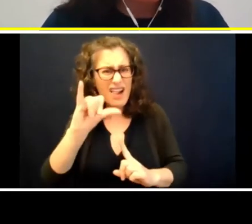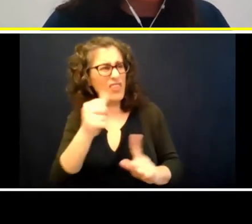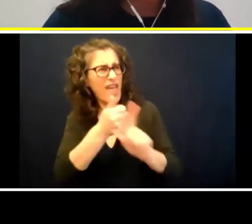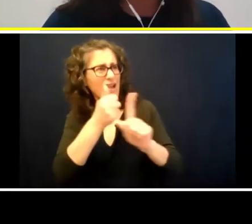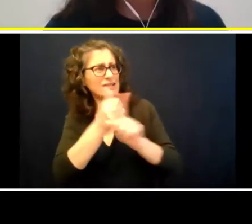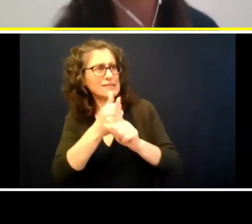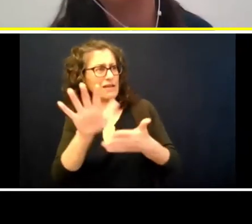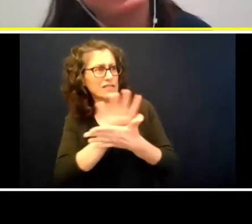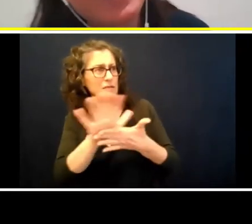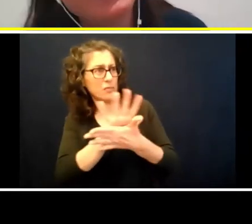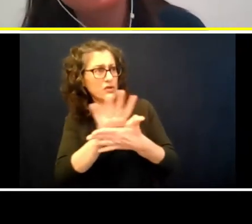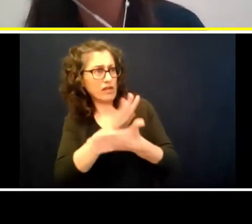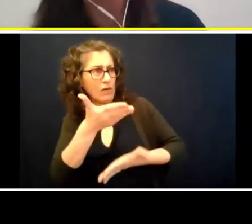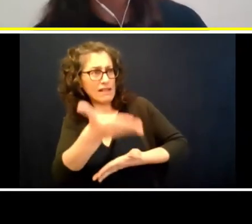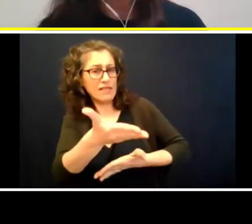there.